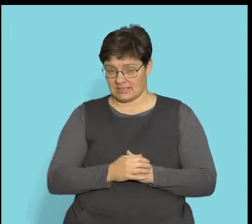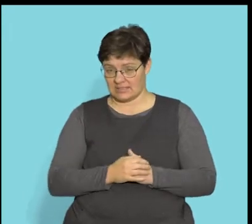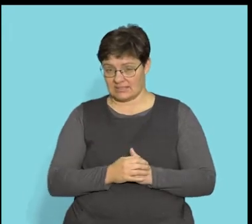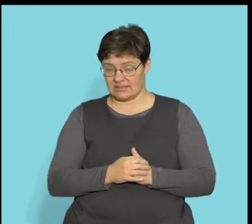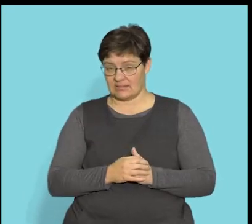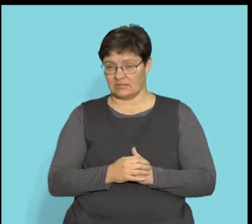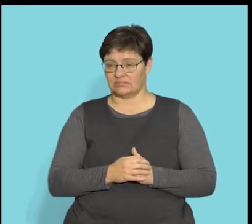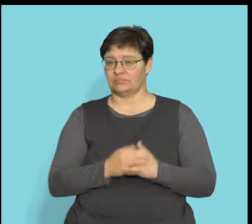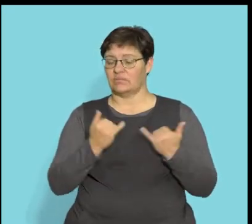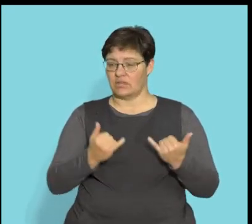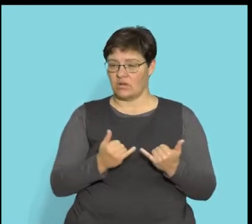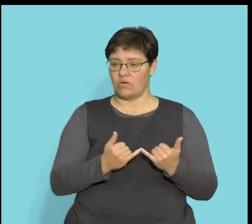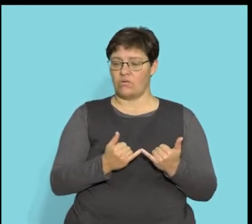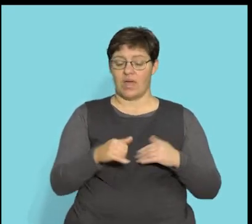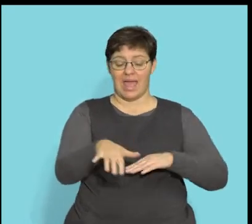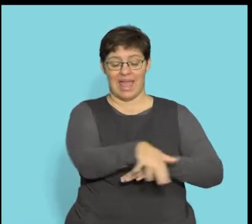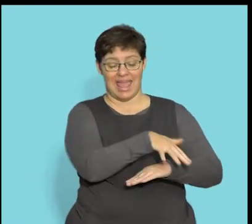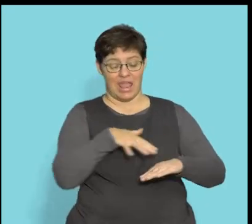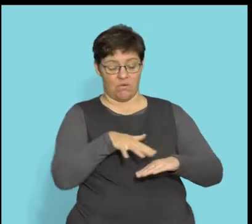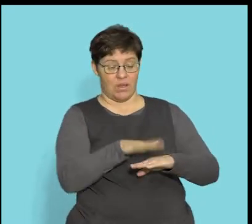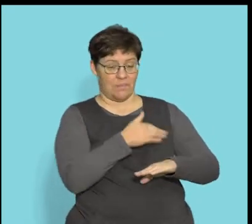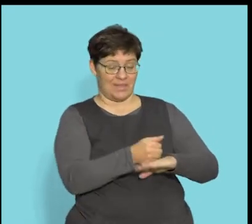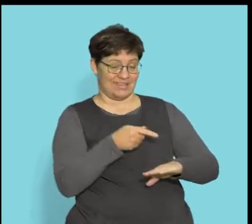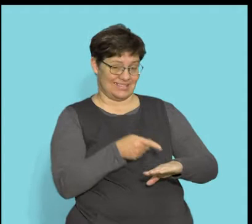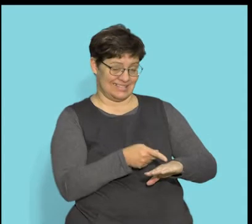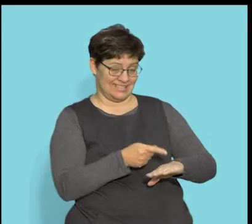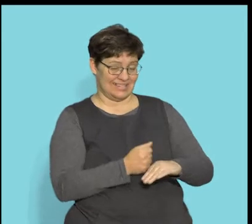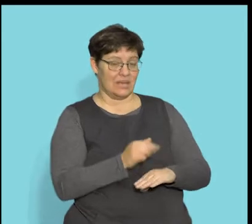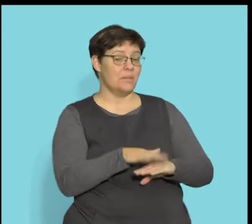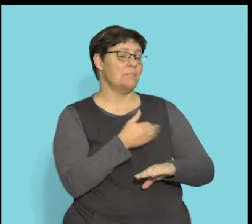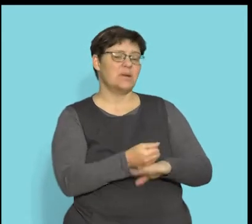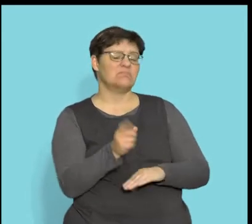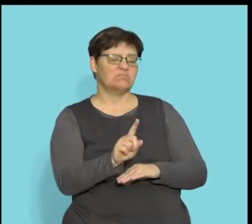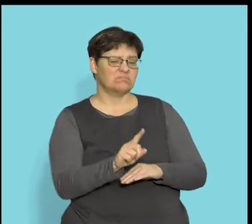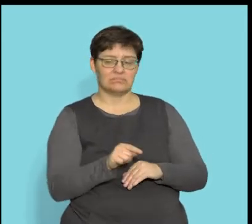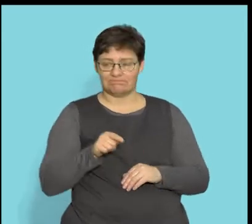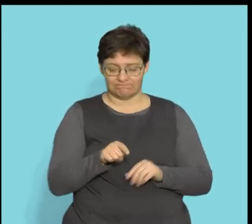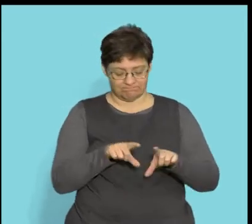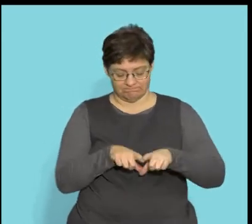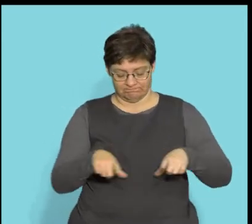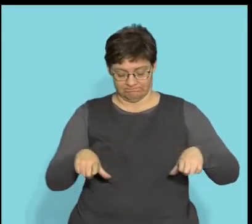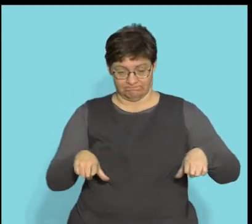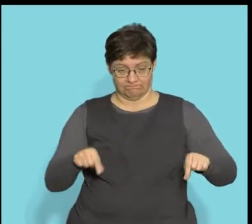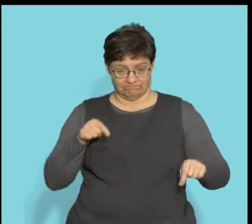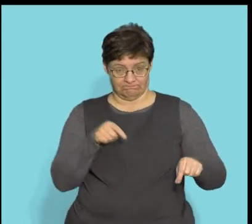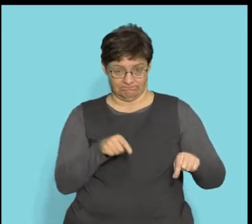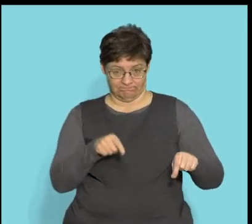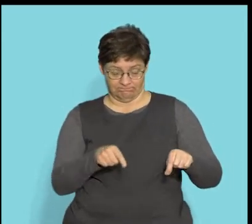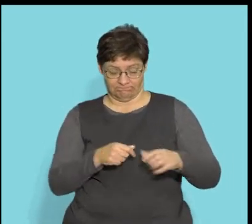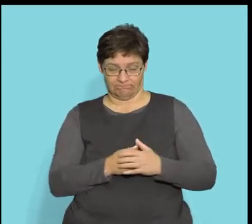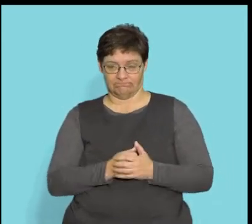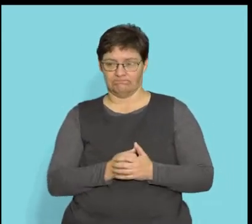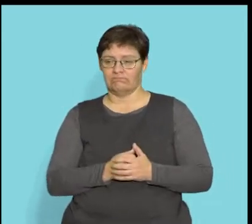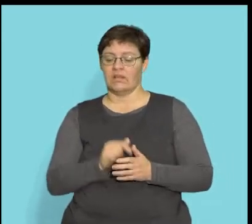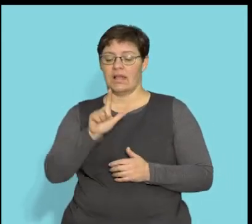prism, we take the area of the base, and the base is this particular rectangle. And the area